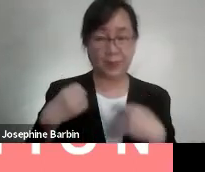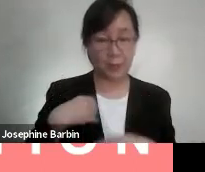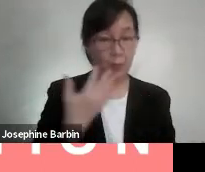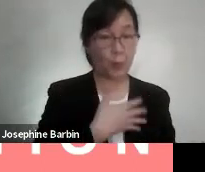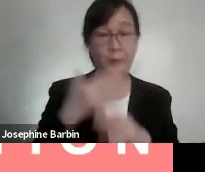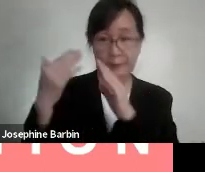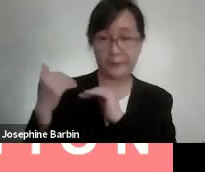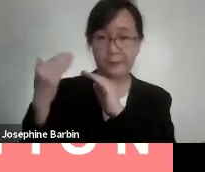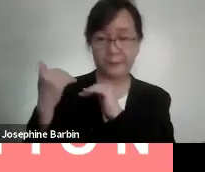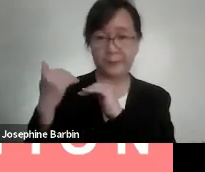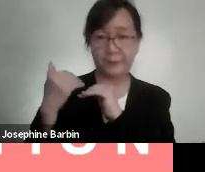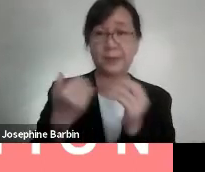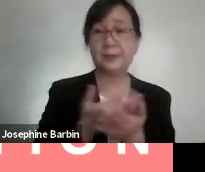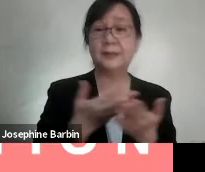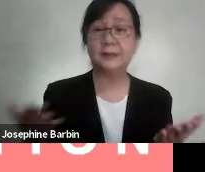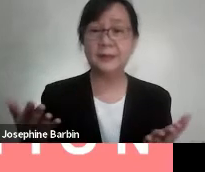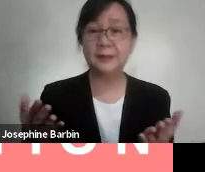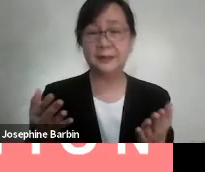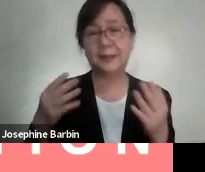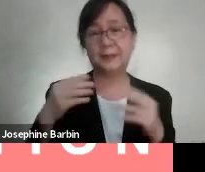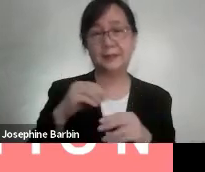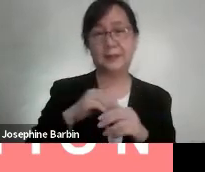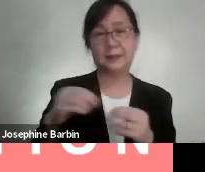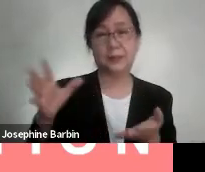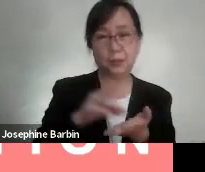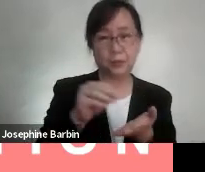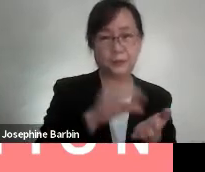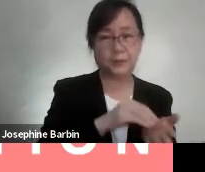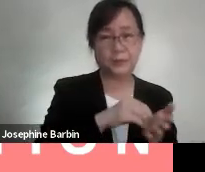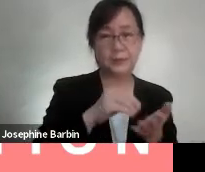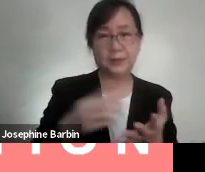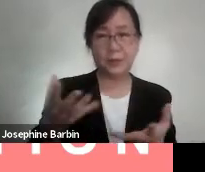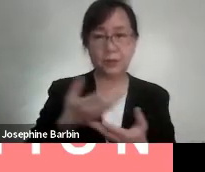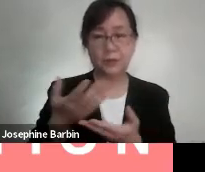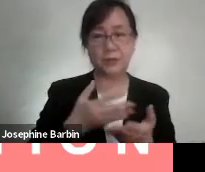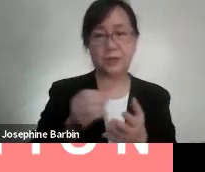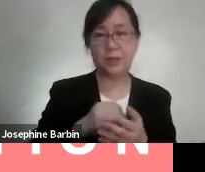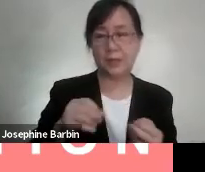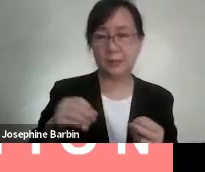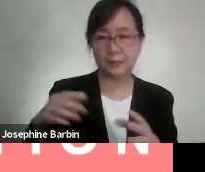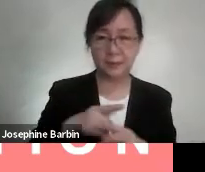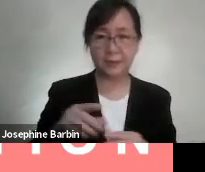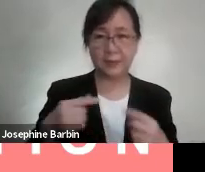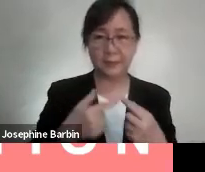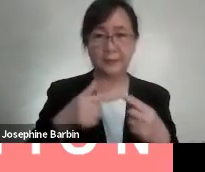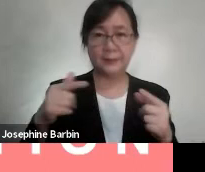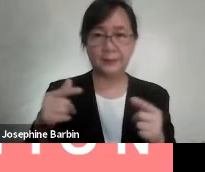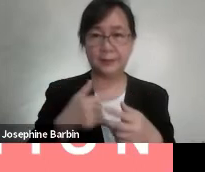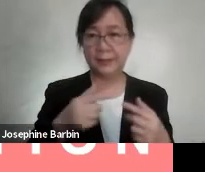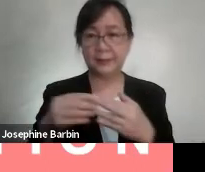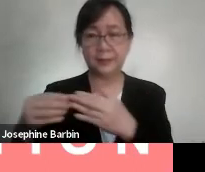hope that the insights documented in the children's consultation, alongside the guidance of the General